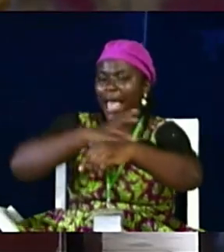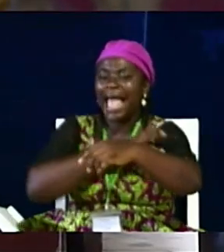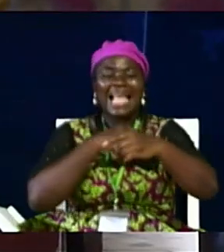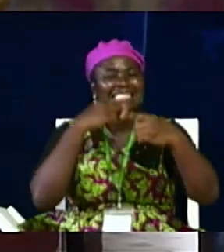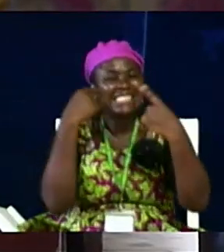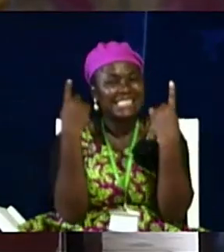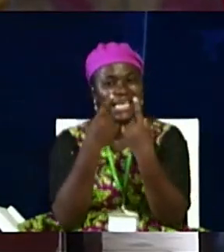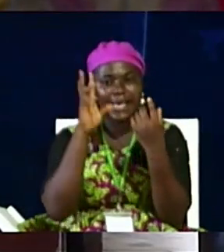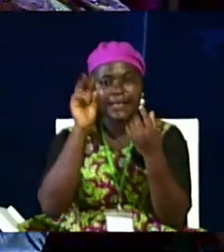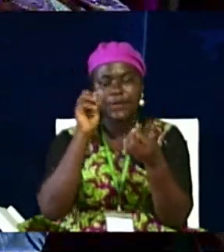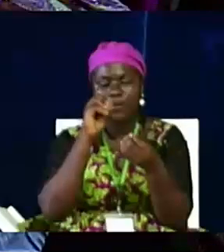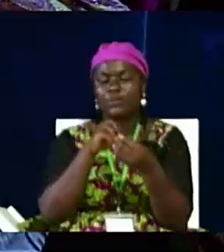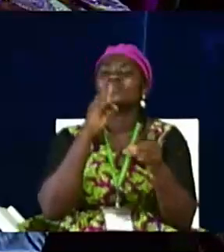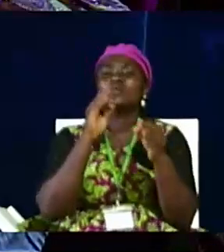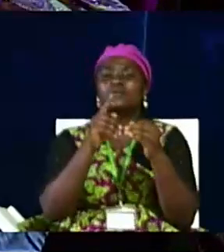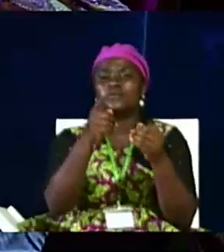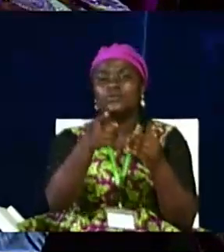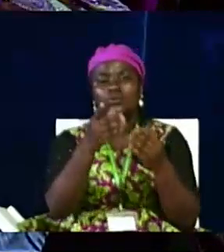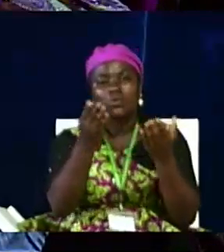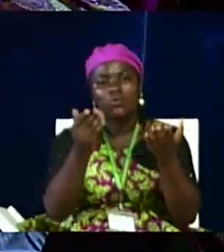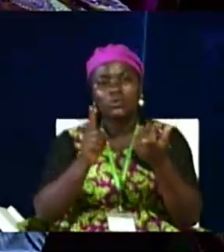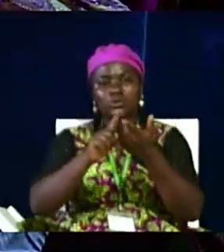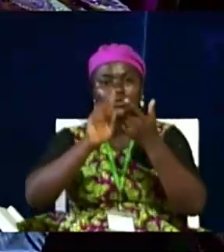If you want your reproaches to be removed